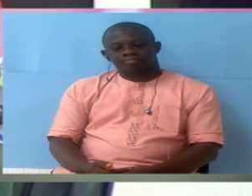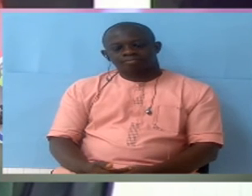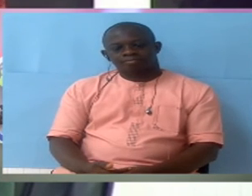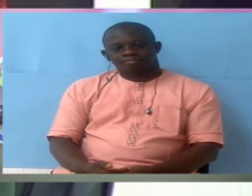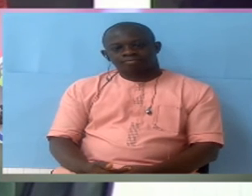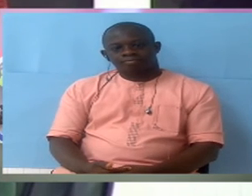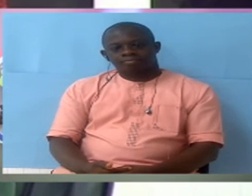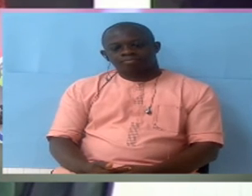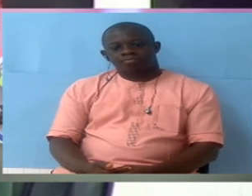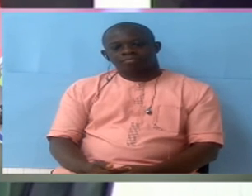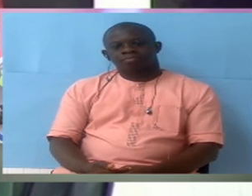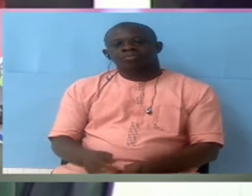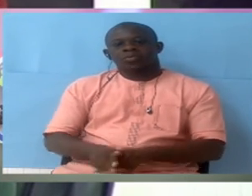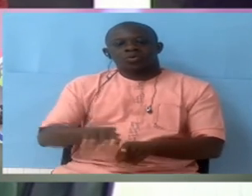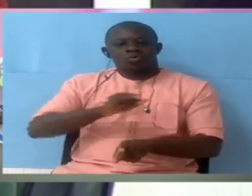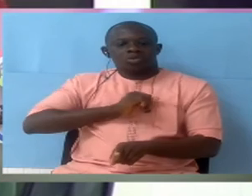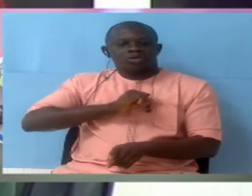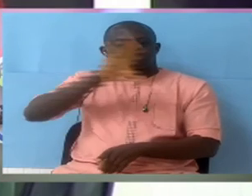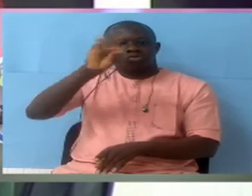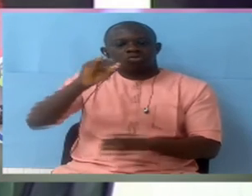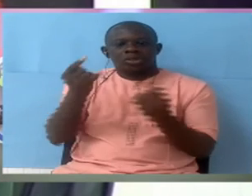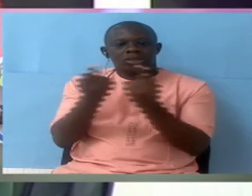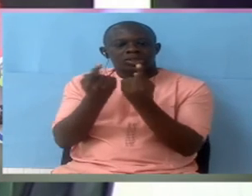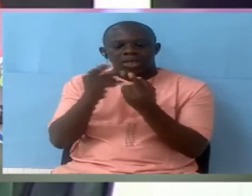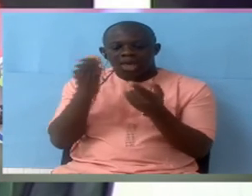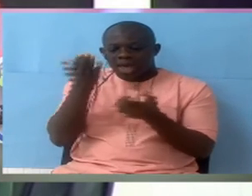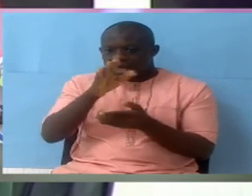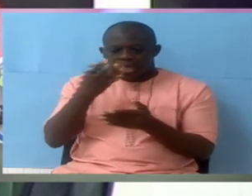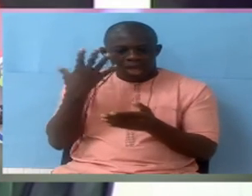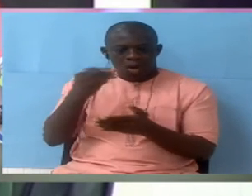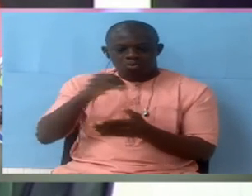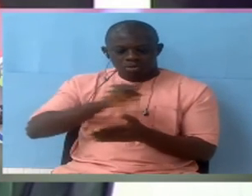he does things as he wish. Ñoom